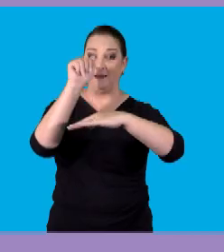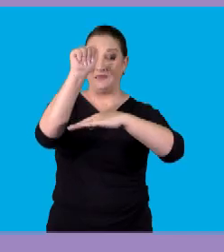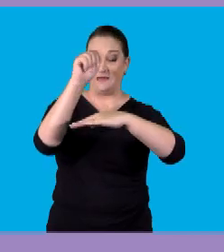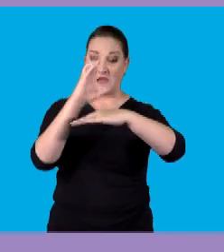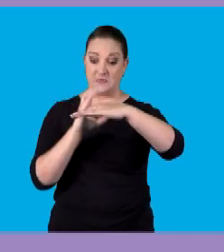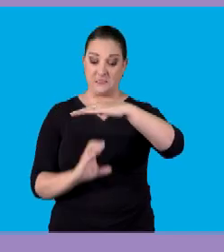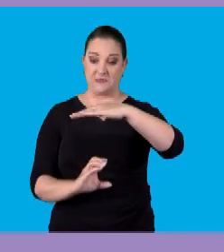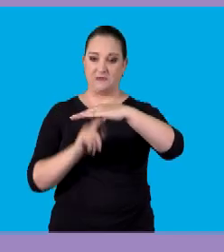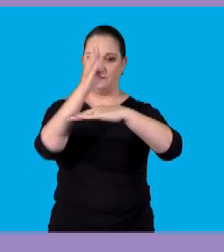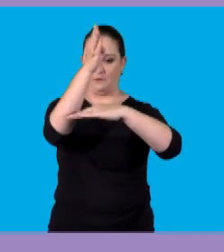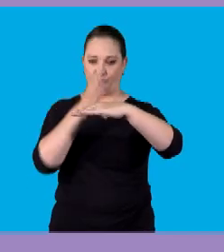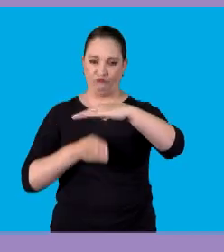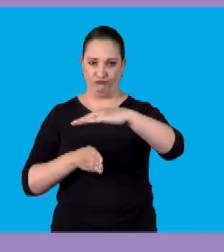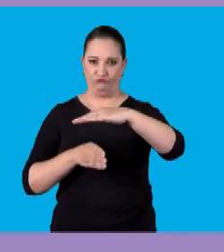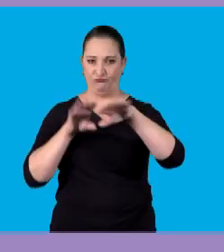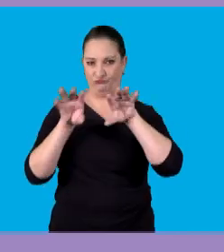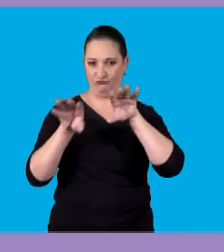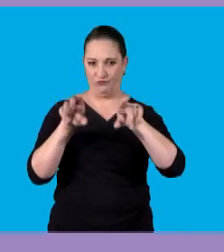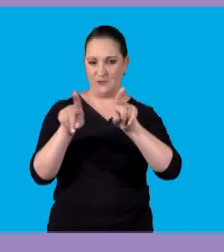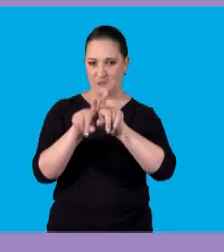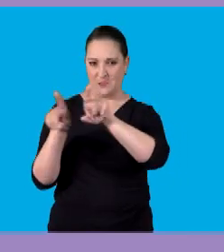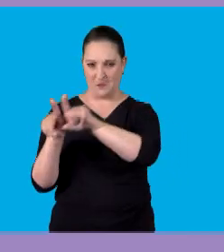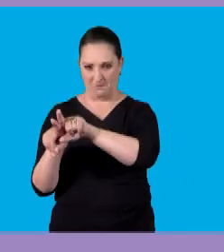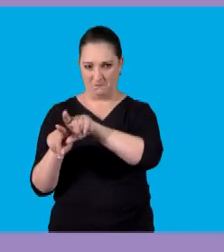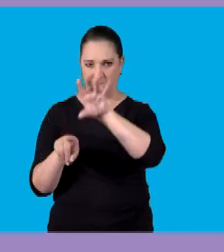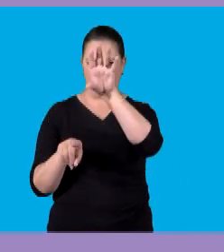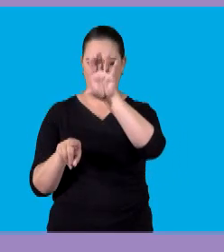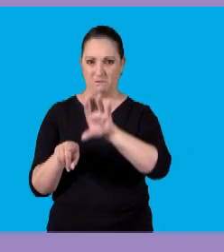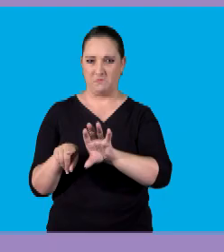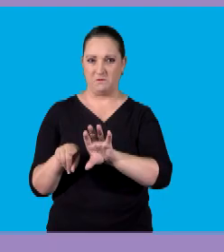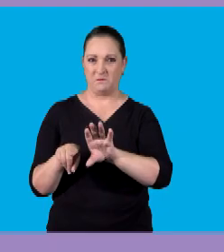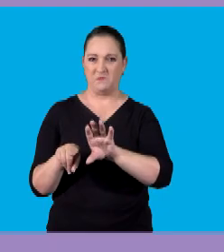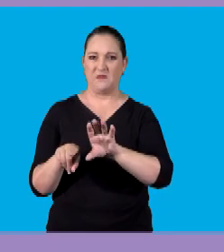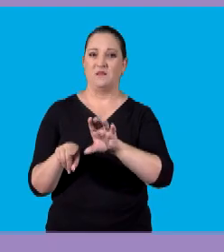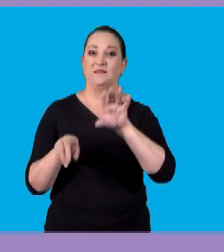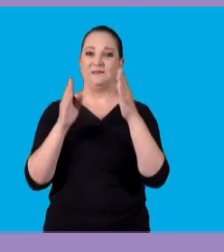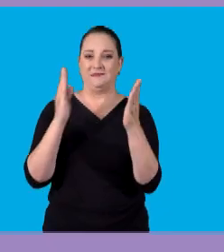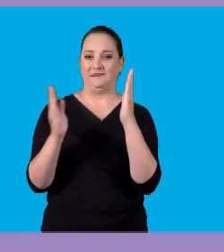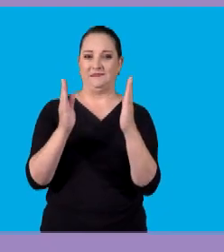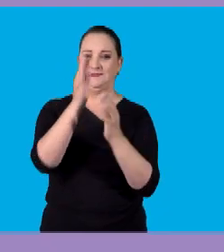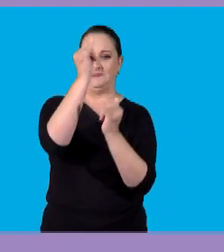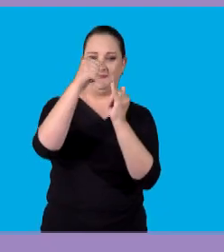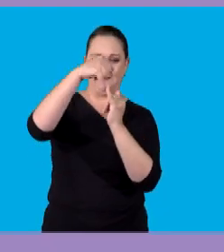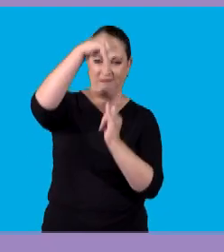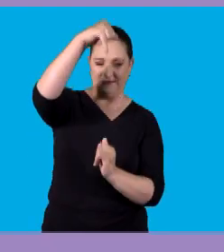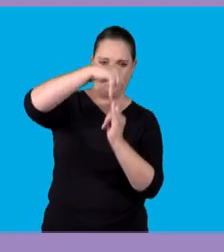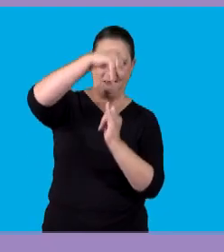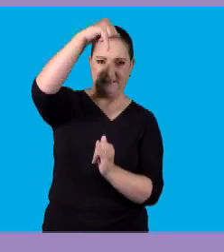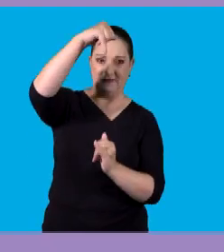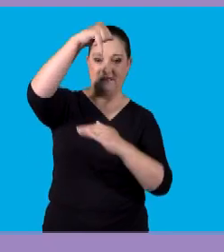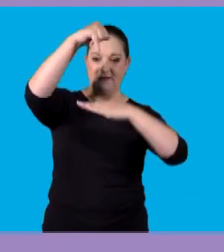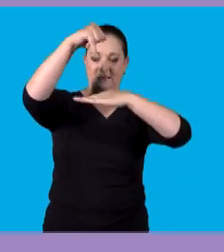So AC is the axis of symmetry for this kite. And that diagonal that is the axis of symmetry